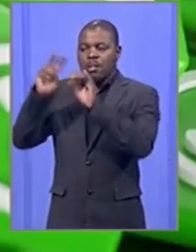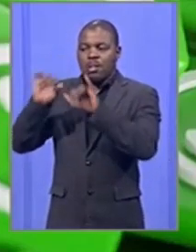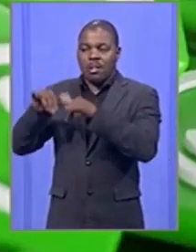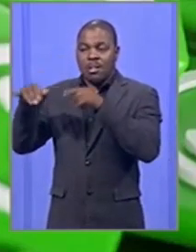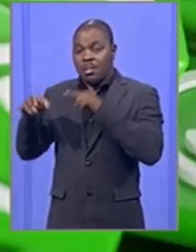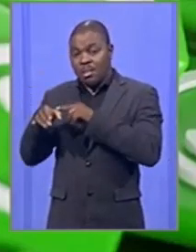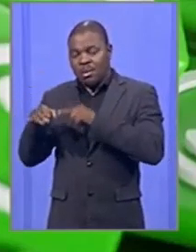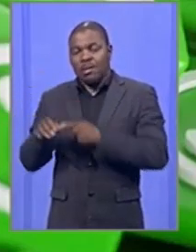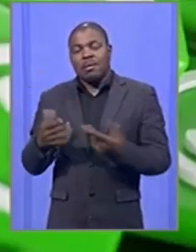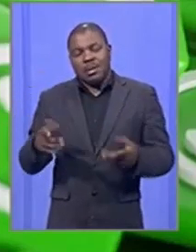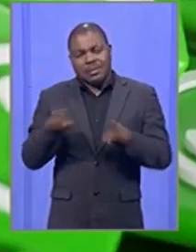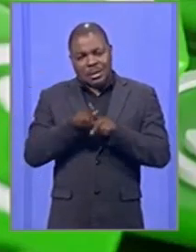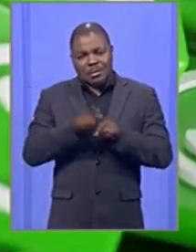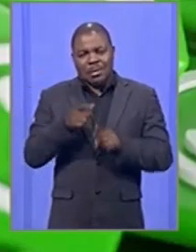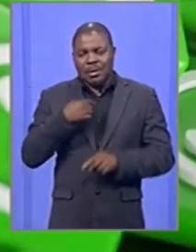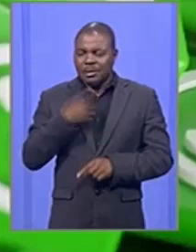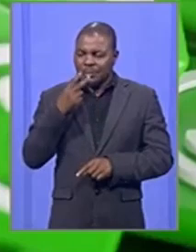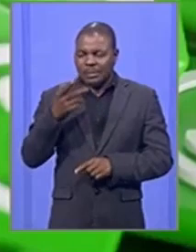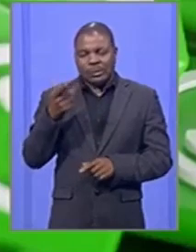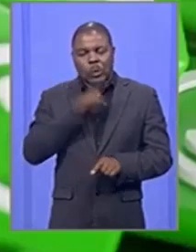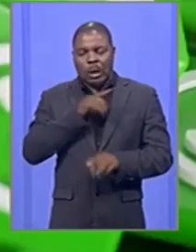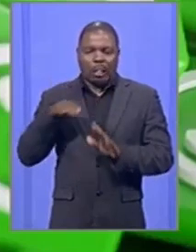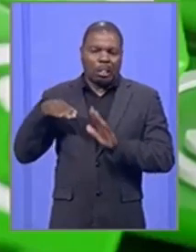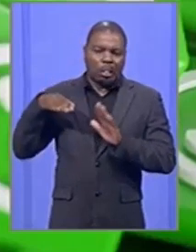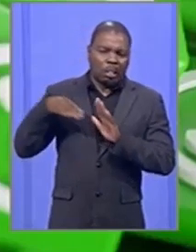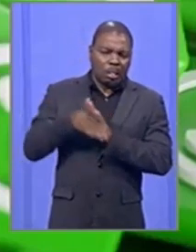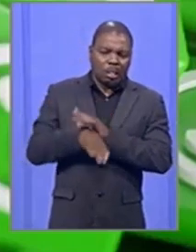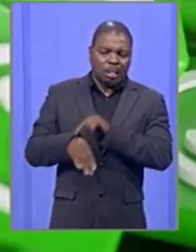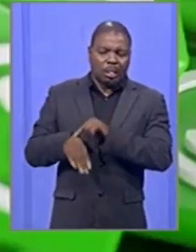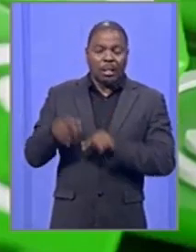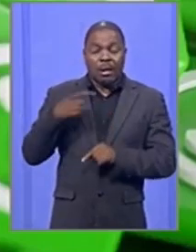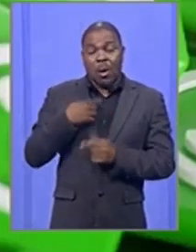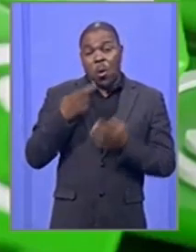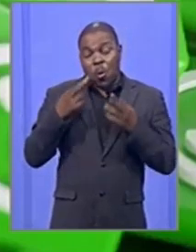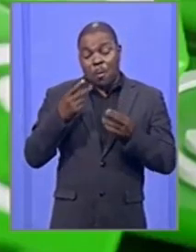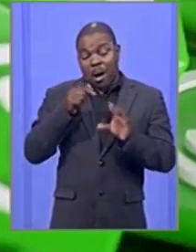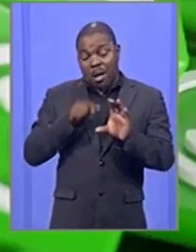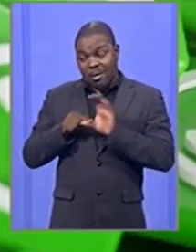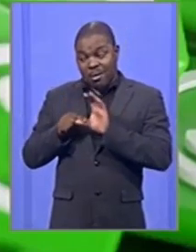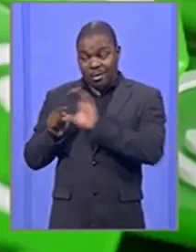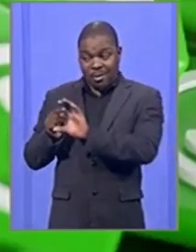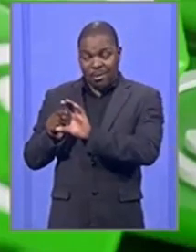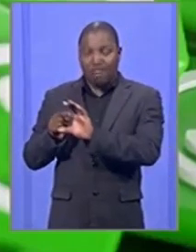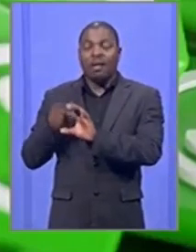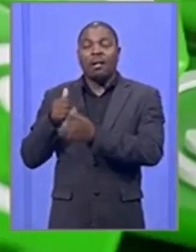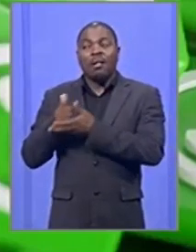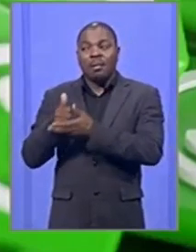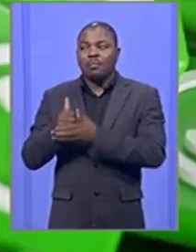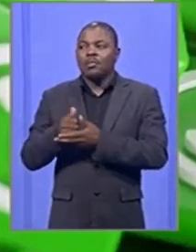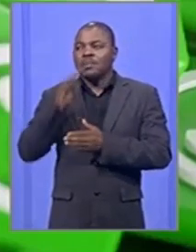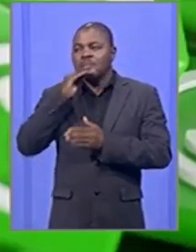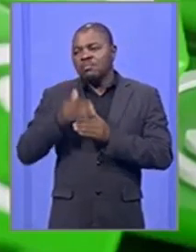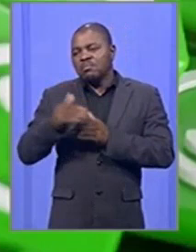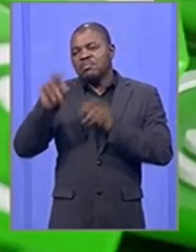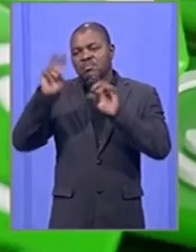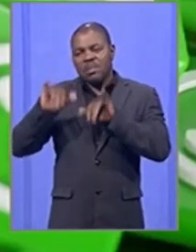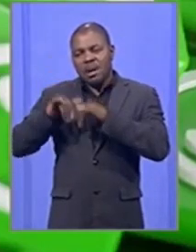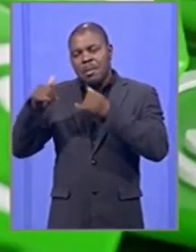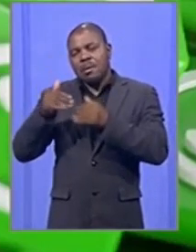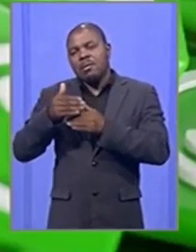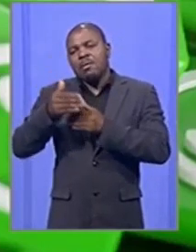Ka nnete le rona re a bona gomi wetse. Re tshepa gore ka nnete 254 billion eo e tla tlisa maemo a Eskom